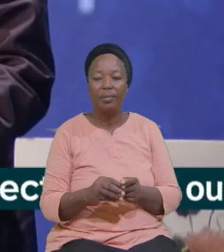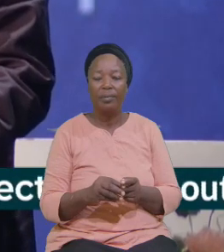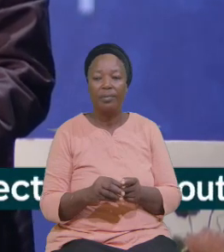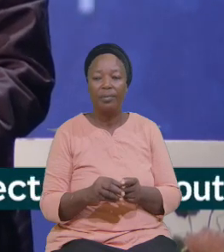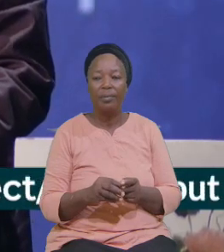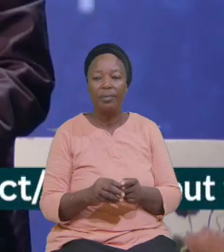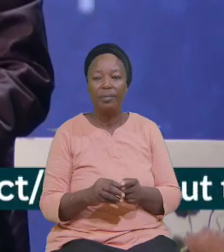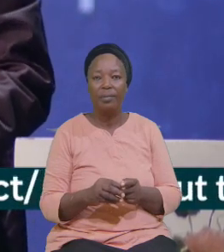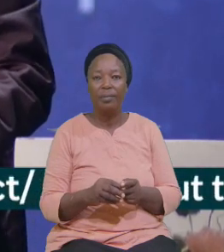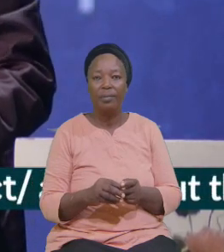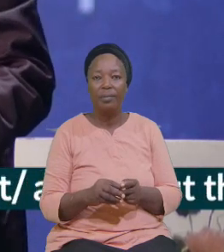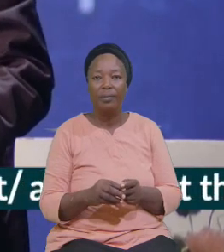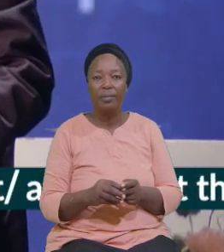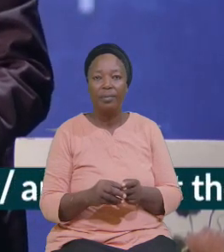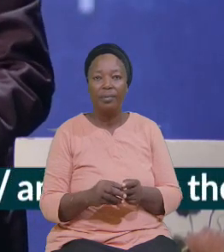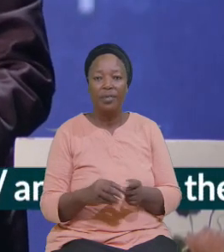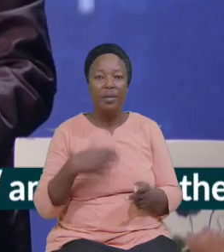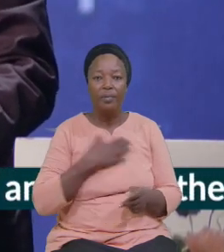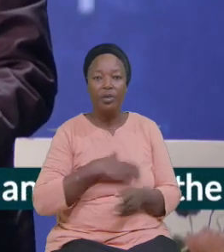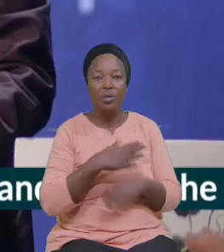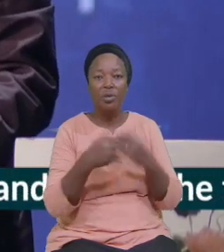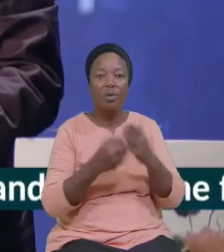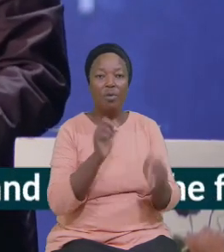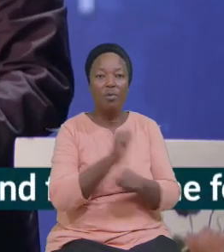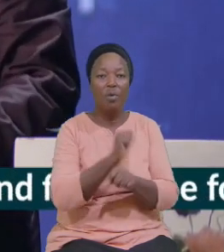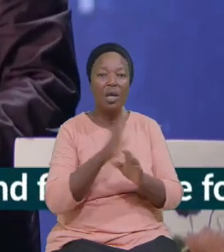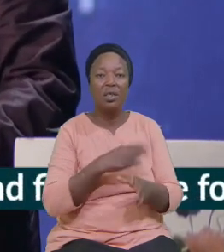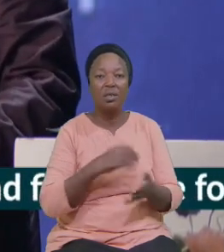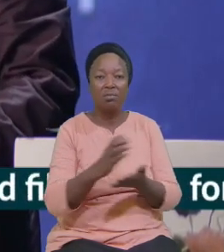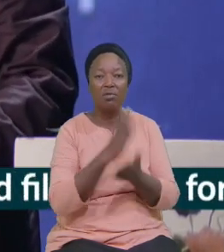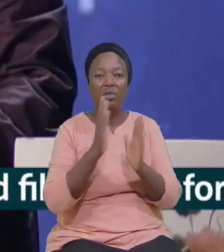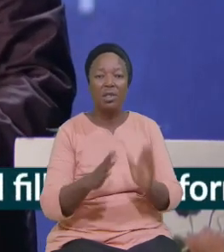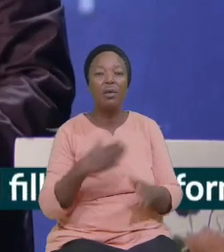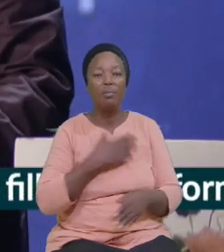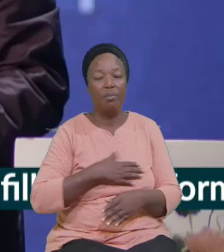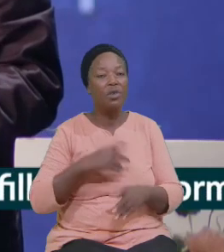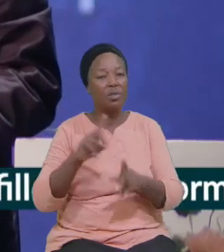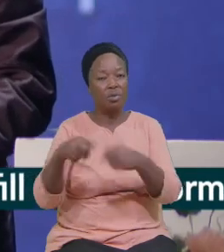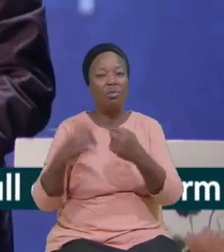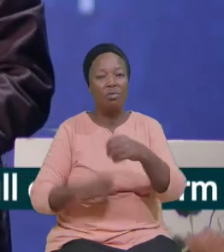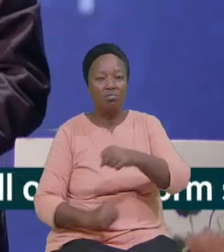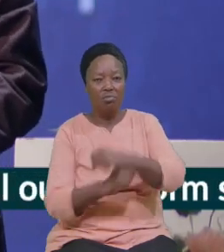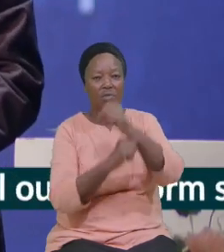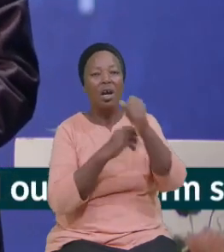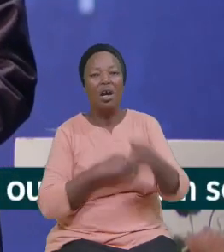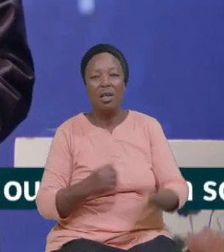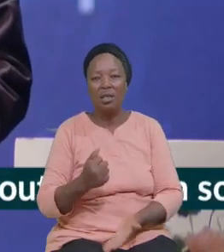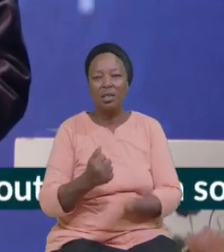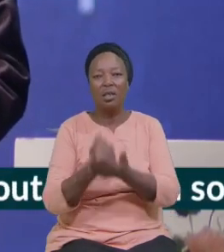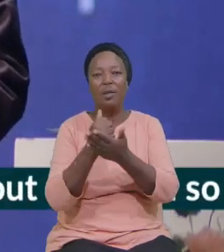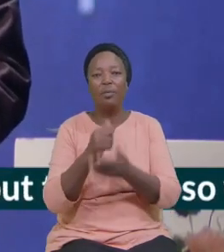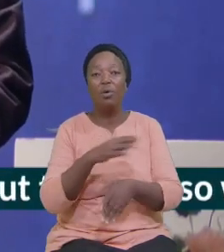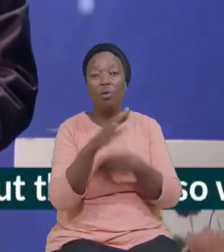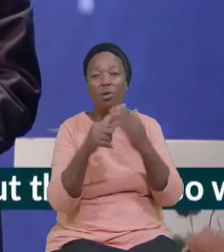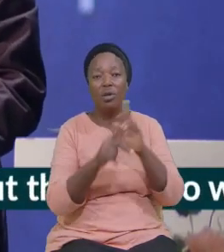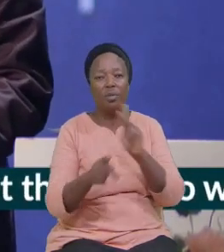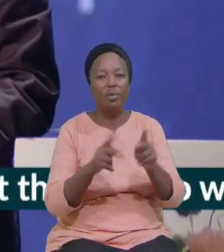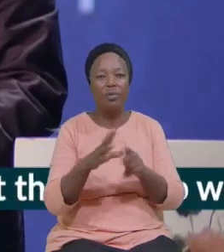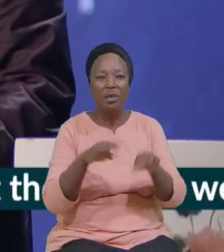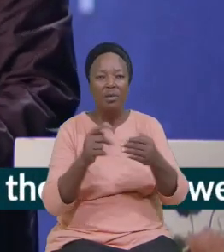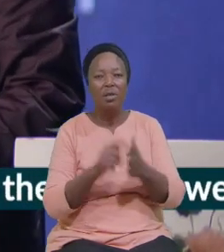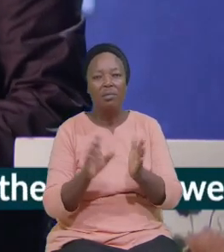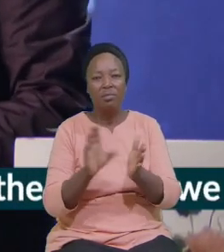Please, all the workers, the queristers, please get up and go to the people, give them cars and help them to